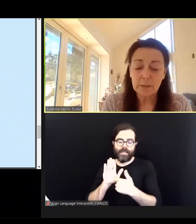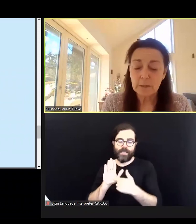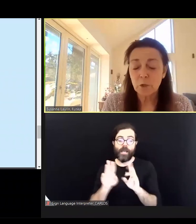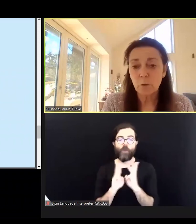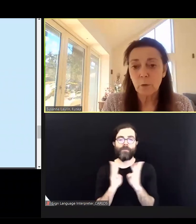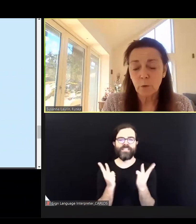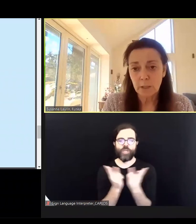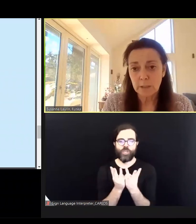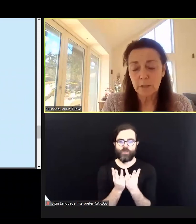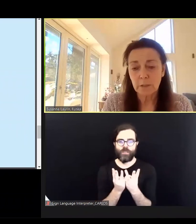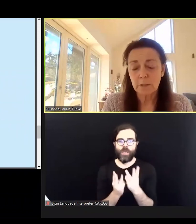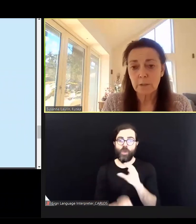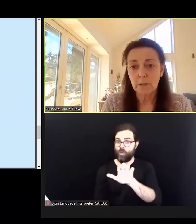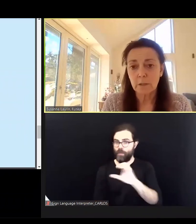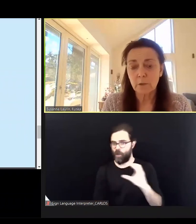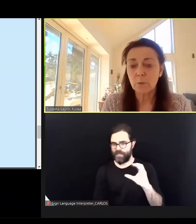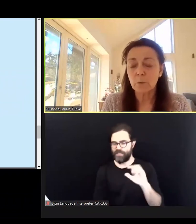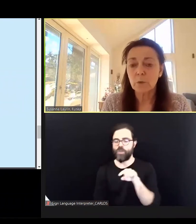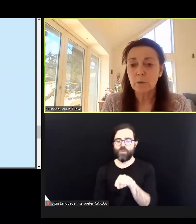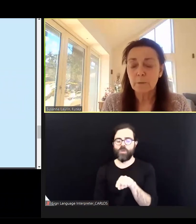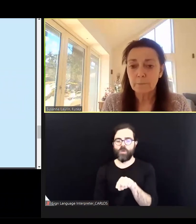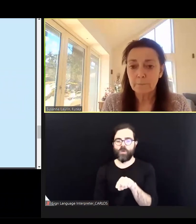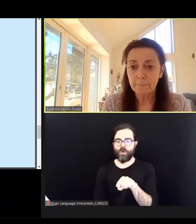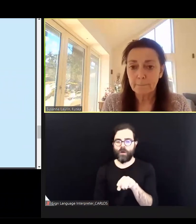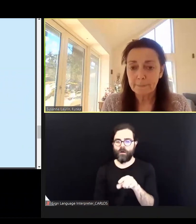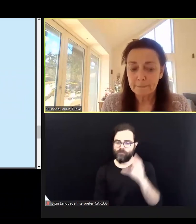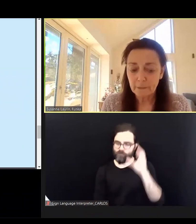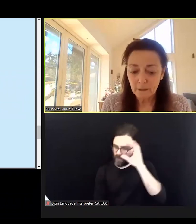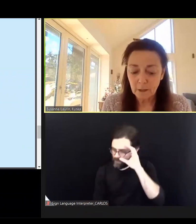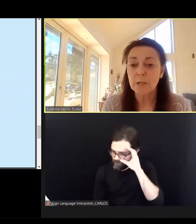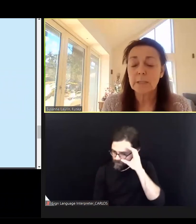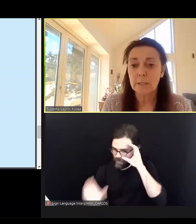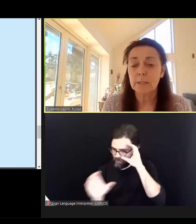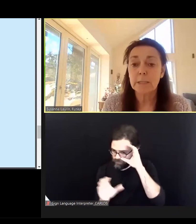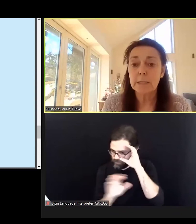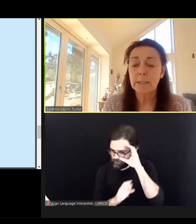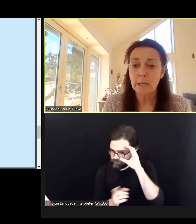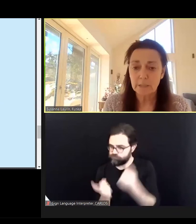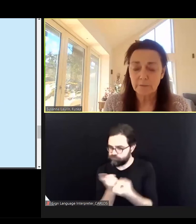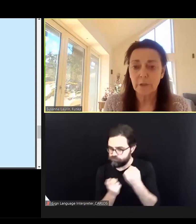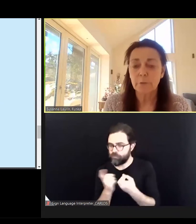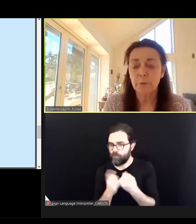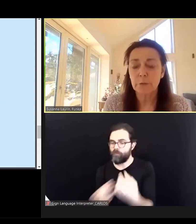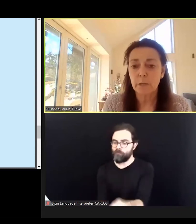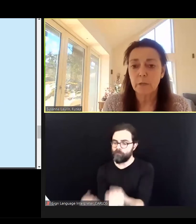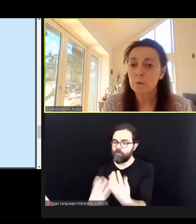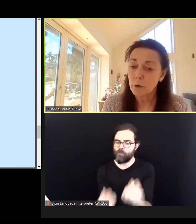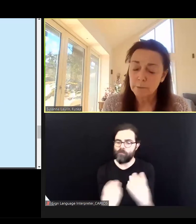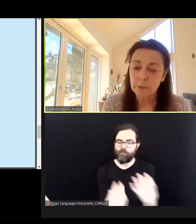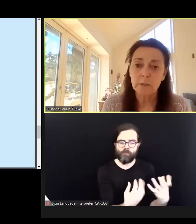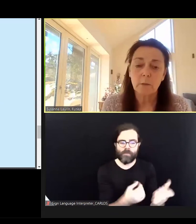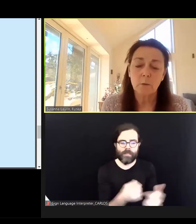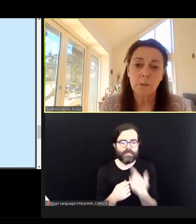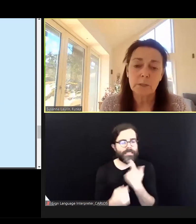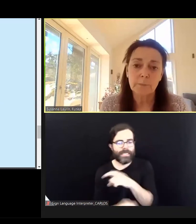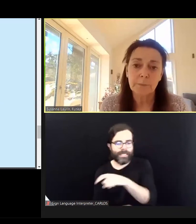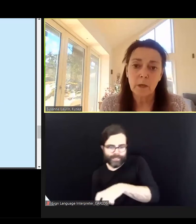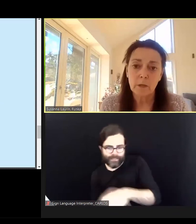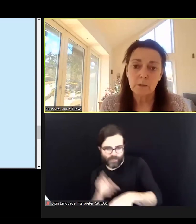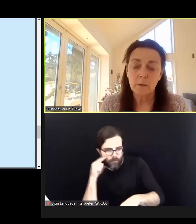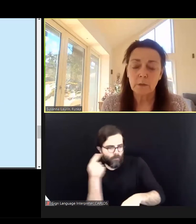happen starting hopefully this spring, and that we will work on all the way until the 28th of